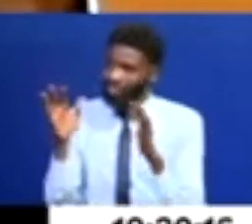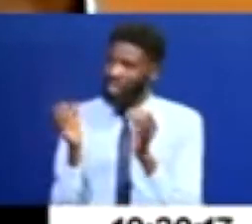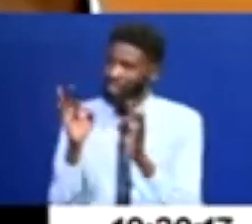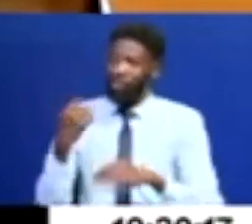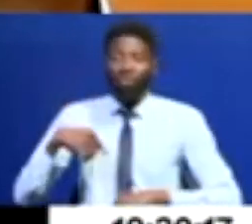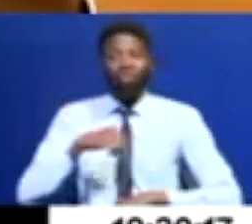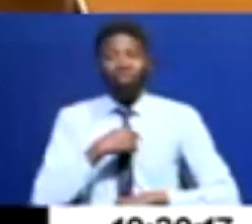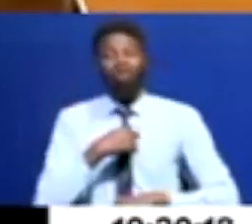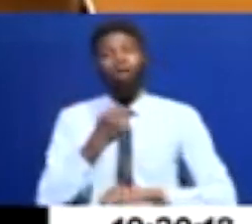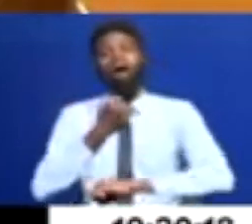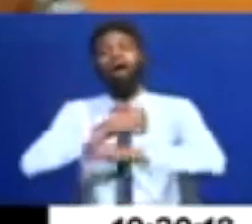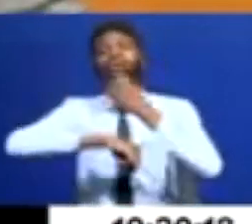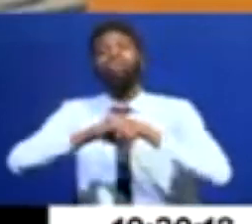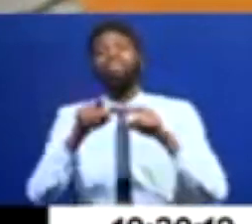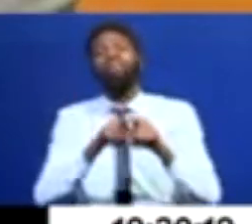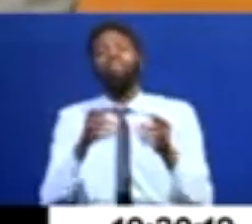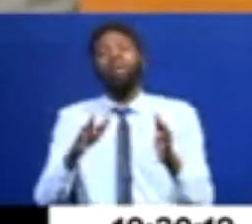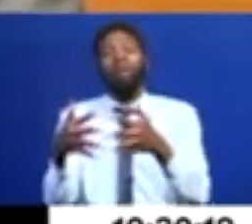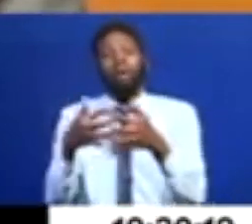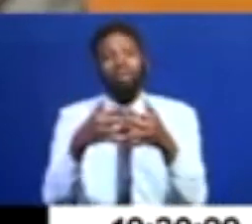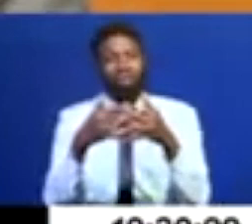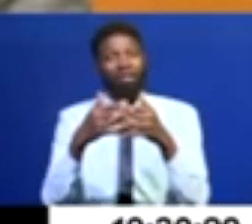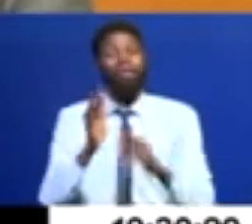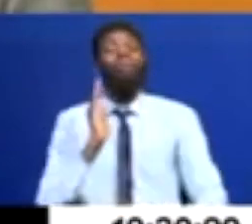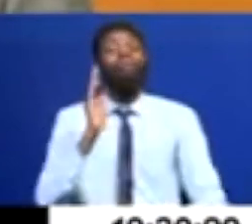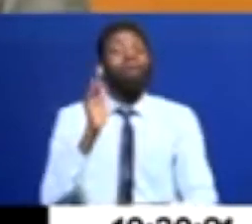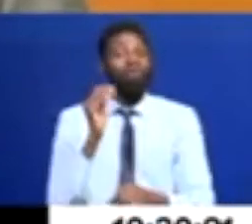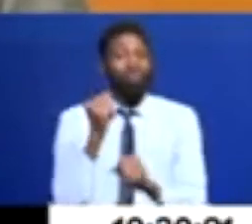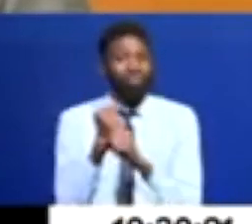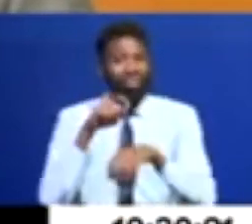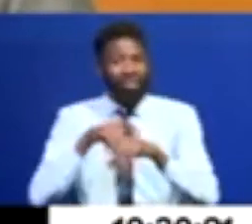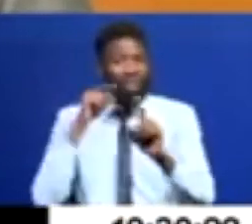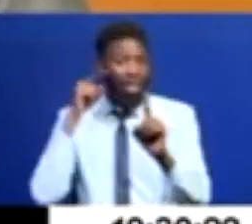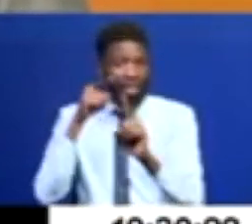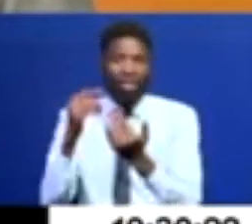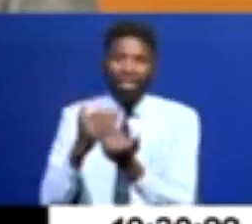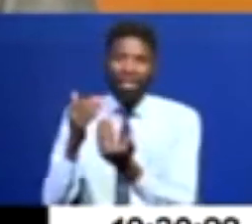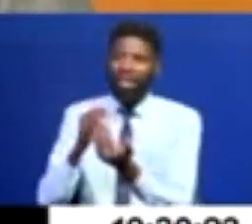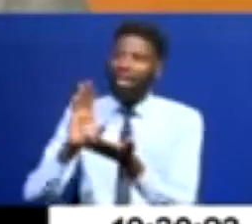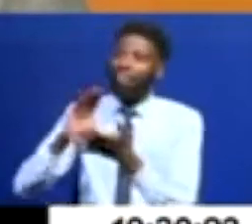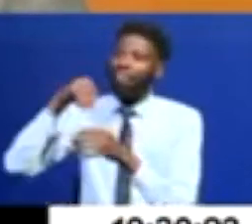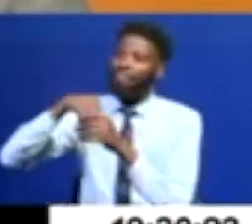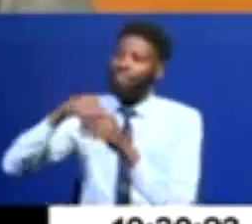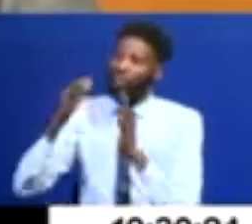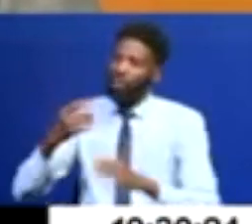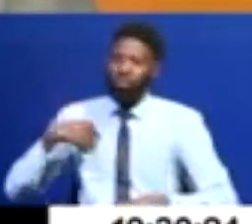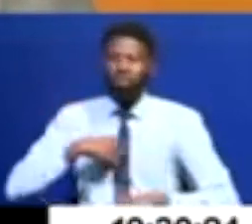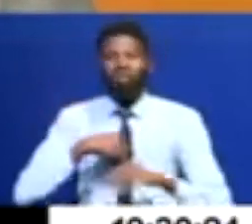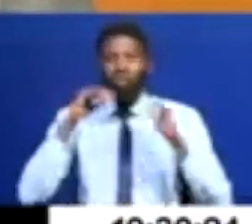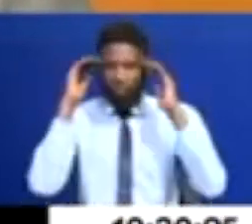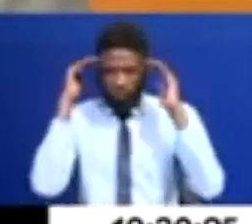like how the Americans will behave, taking care when they're trying to take care of the investors, then we'll completely be losing